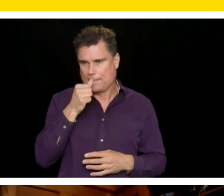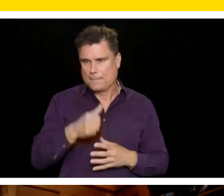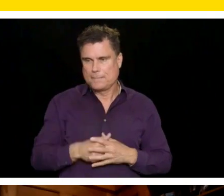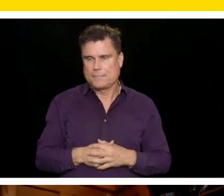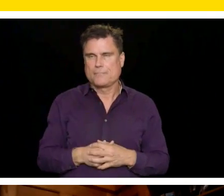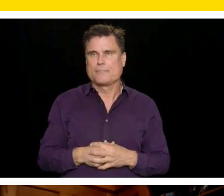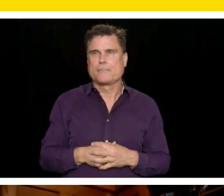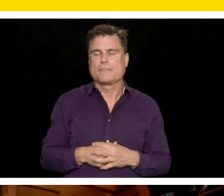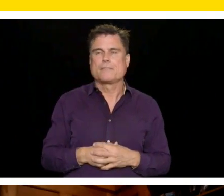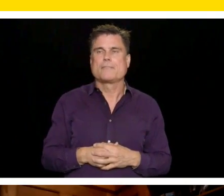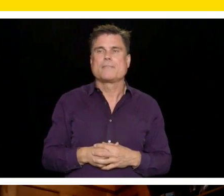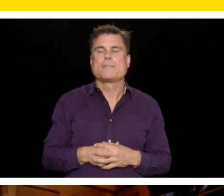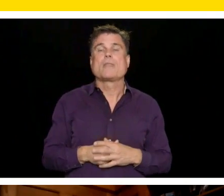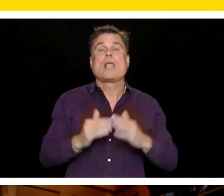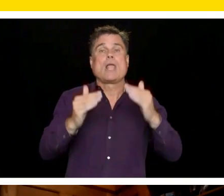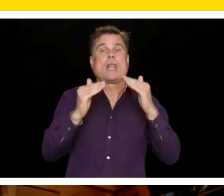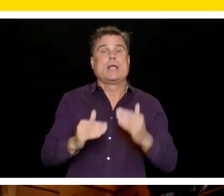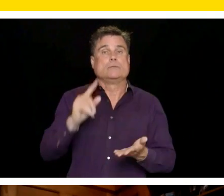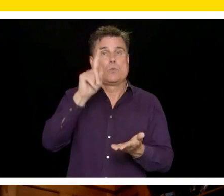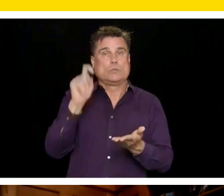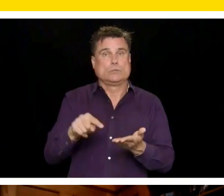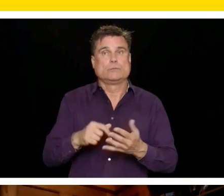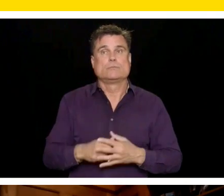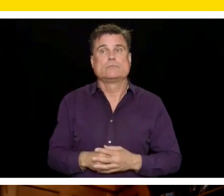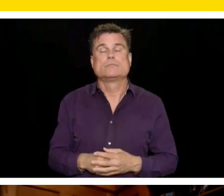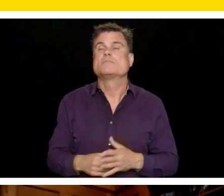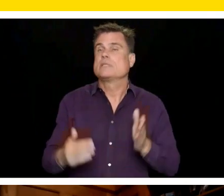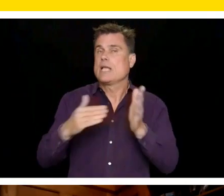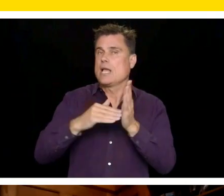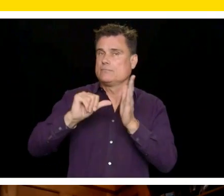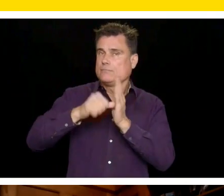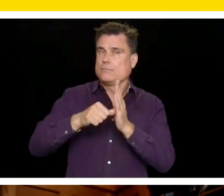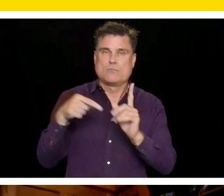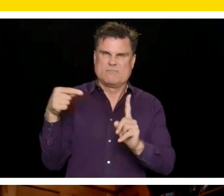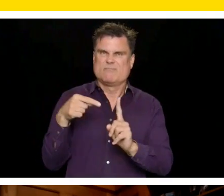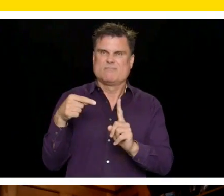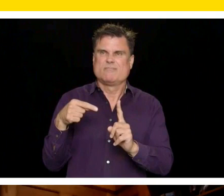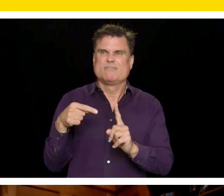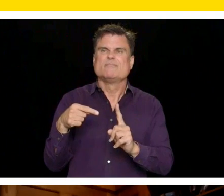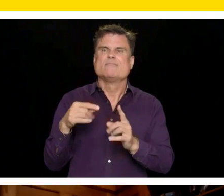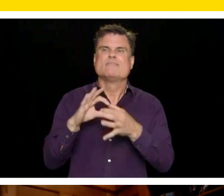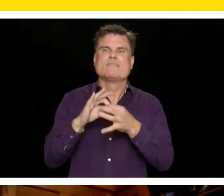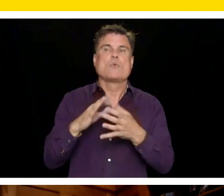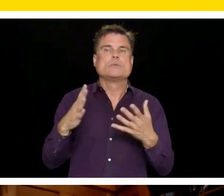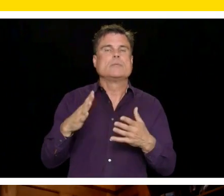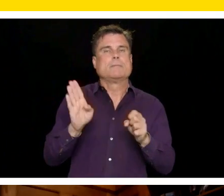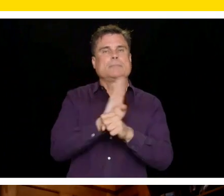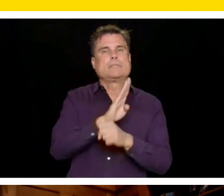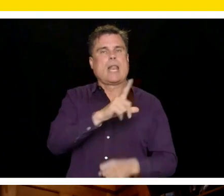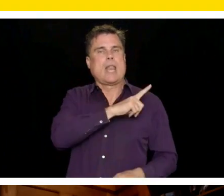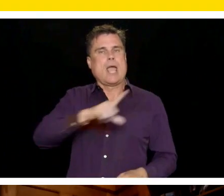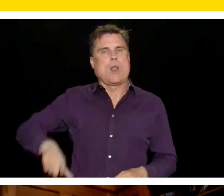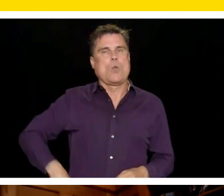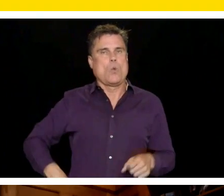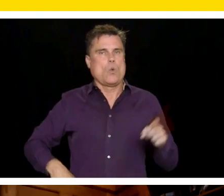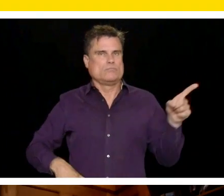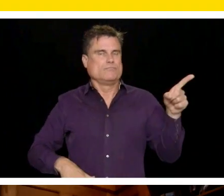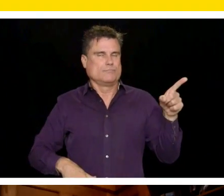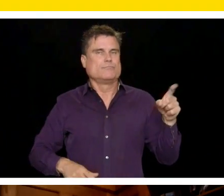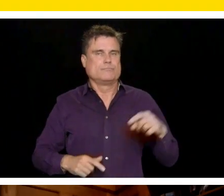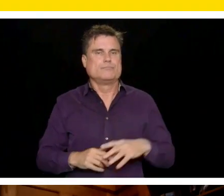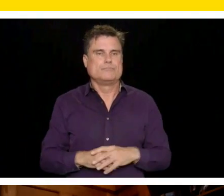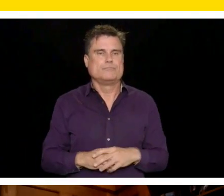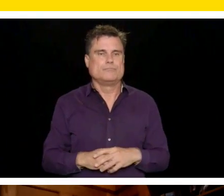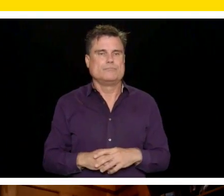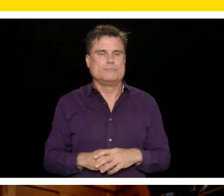places again, and basically asking, are there plans in the future to make sure